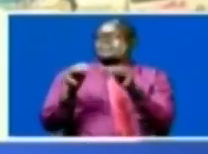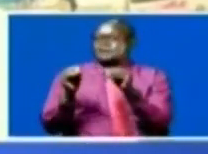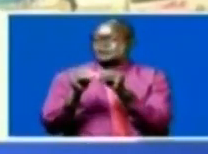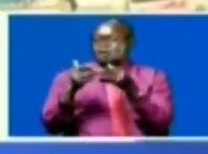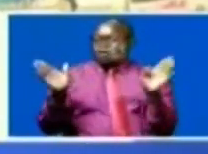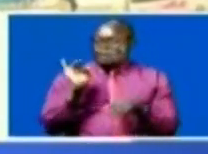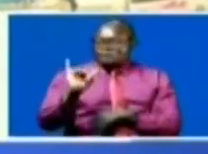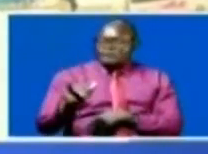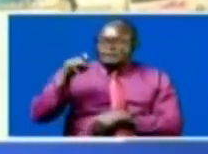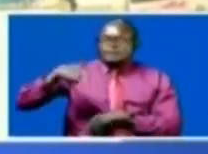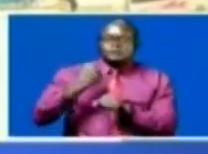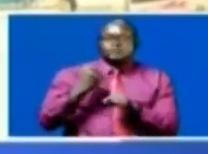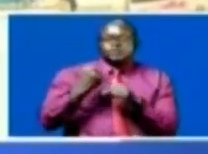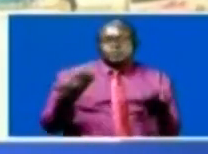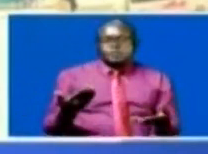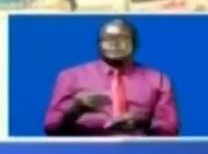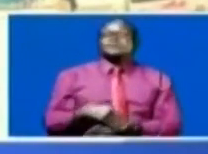And what you need to do, you simply